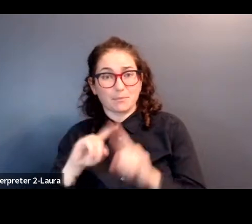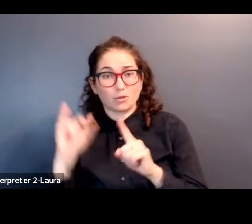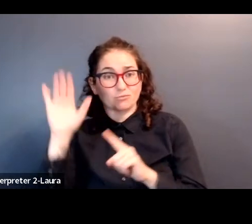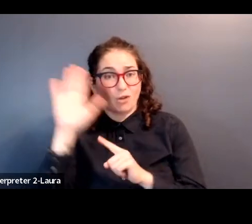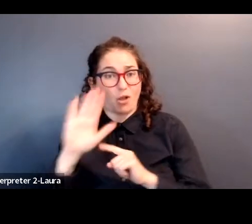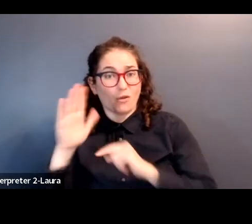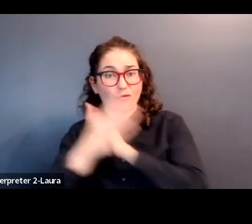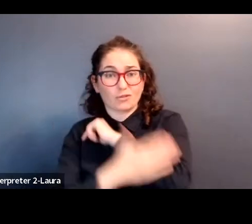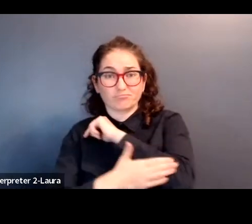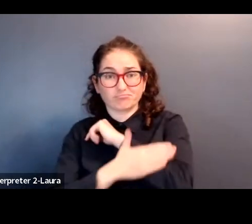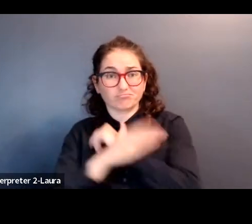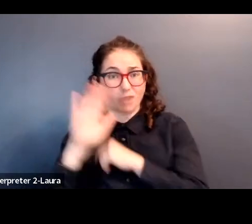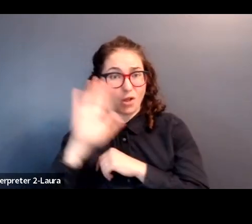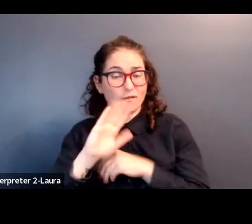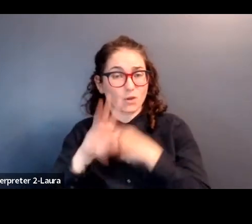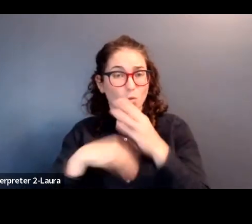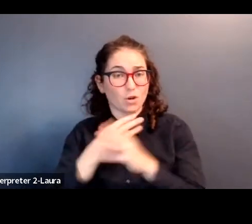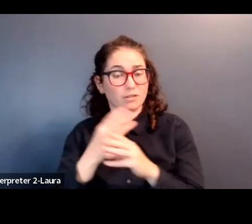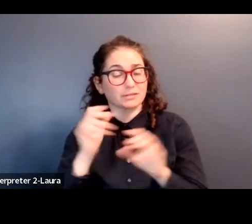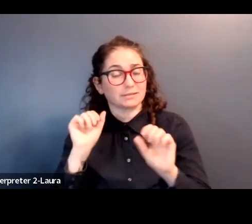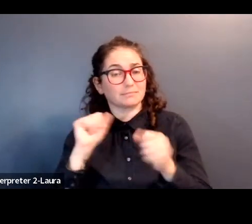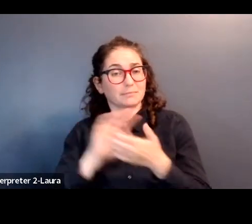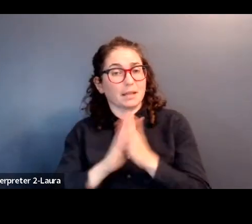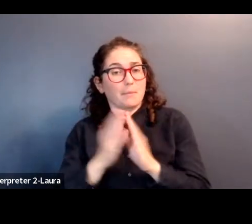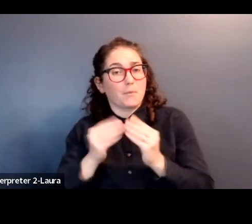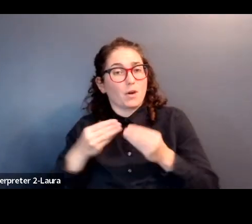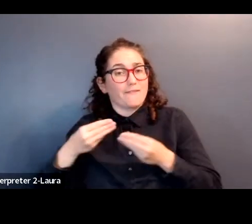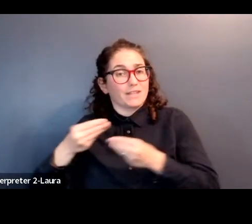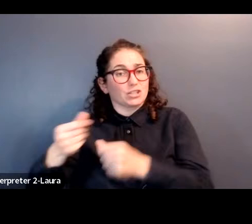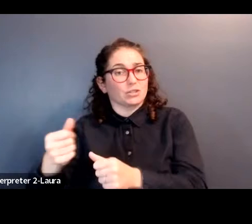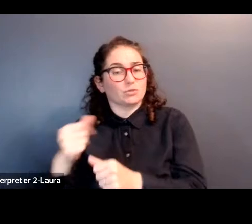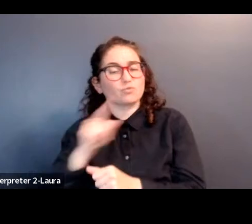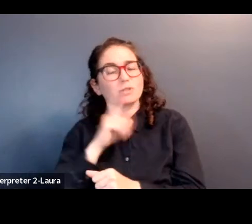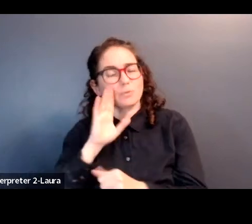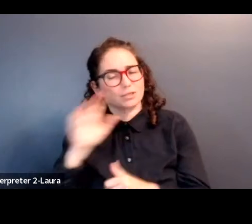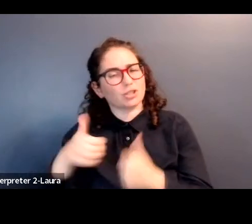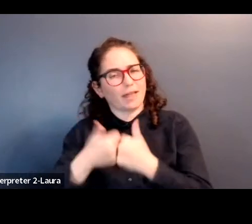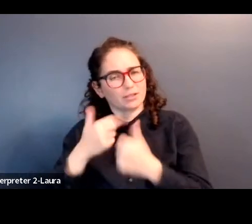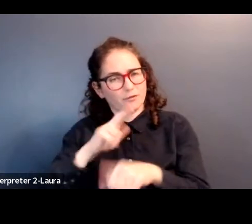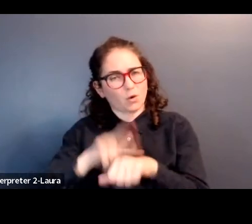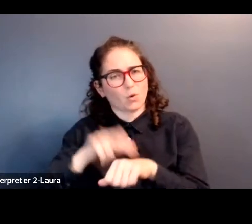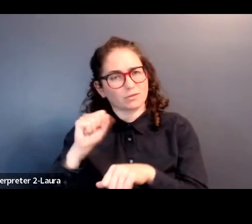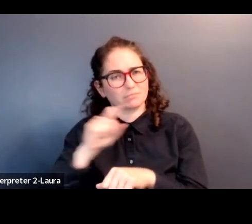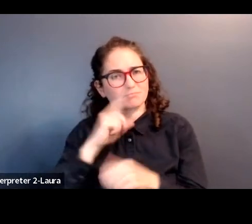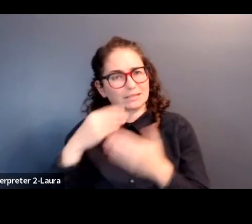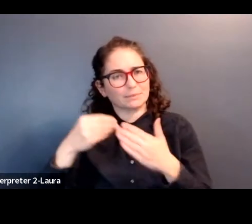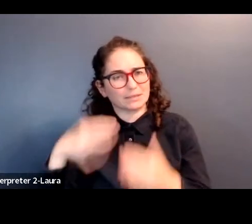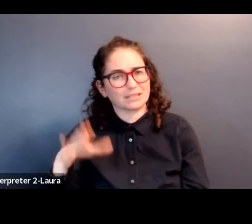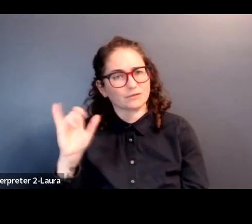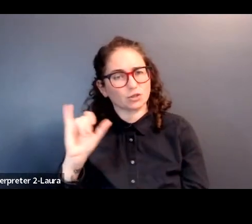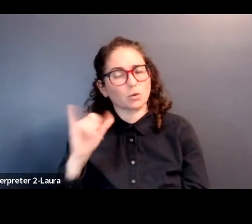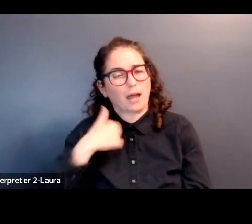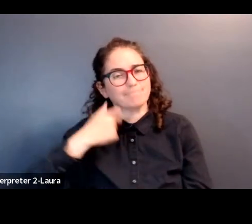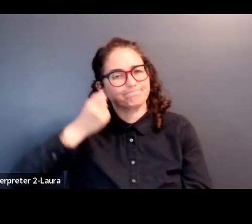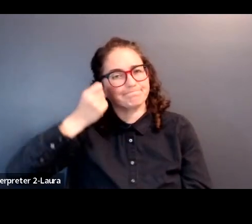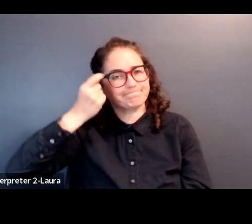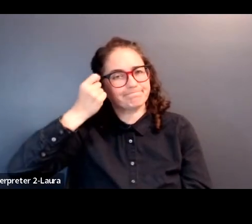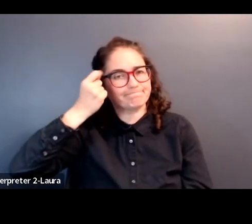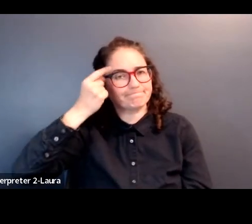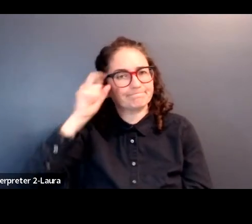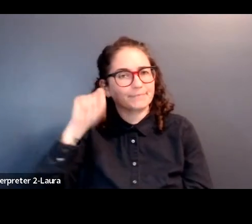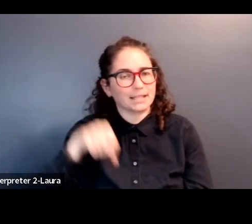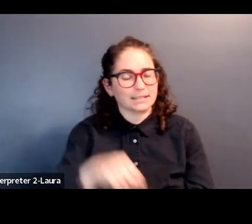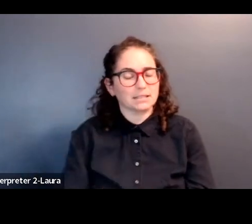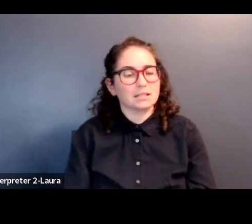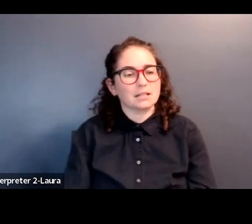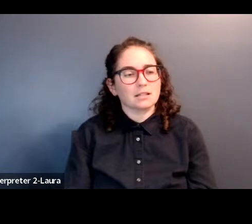across the globe, to make them efficient is going to be very challenging and costly. So I hear you.